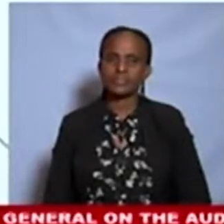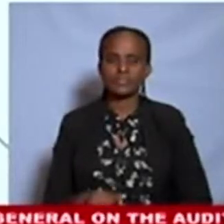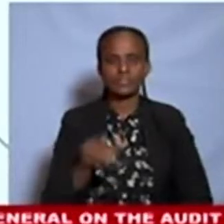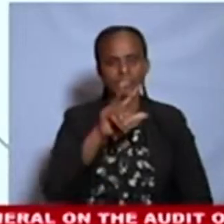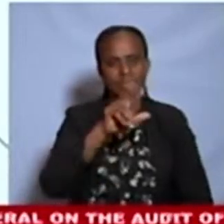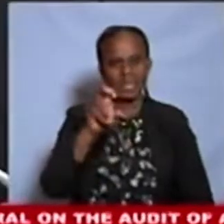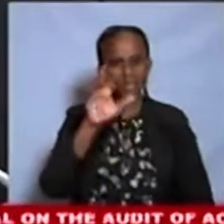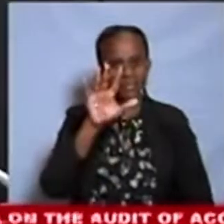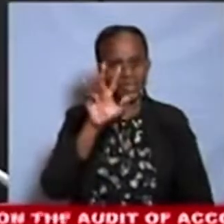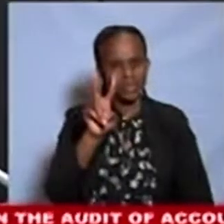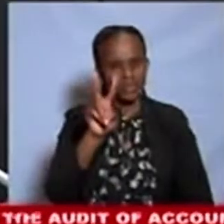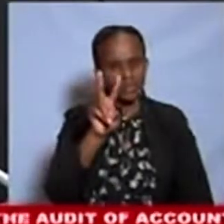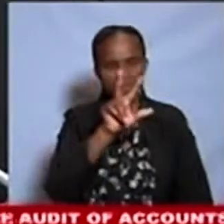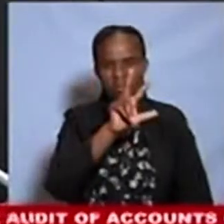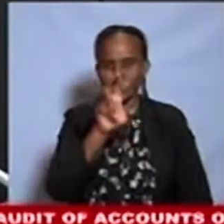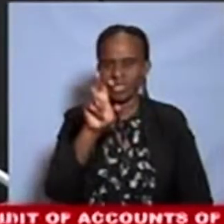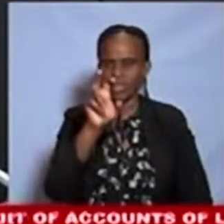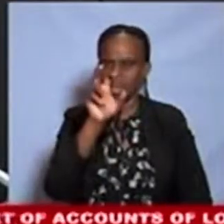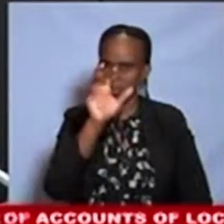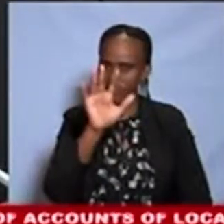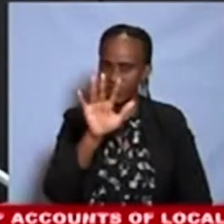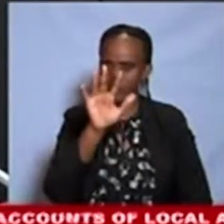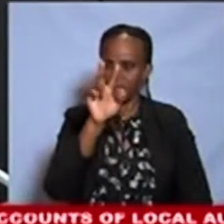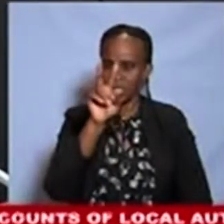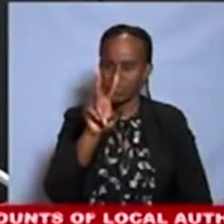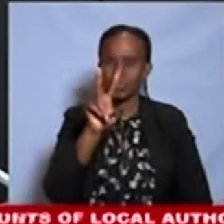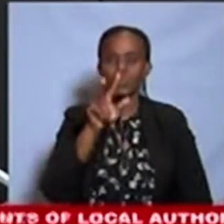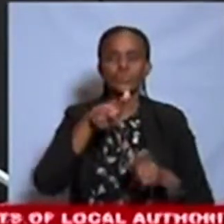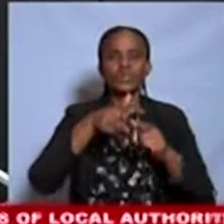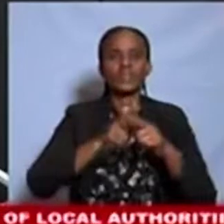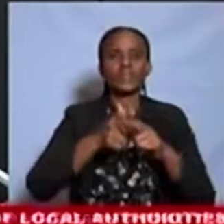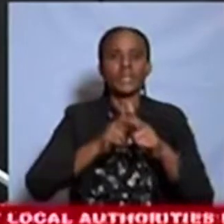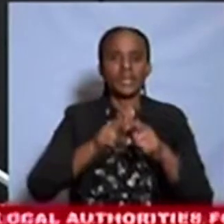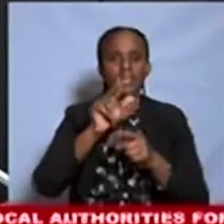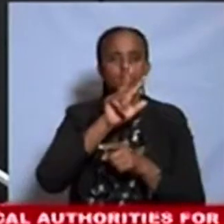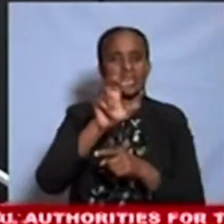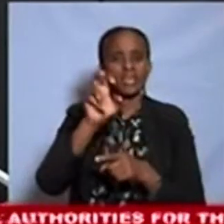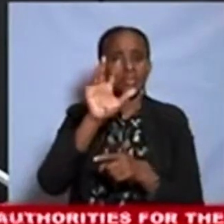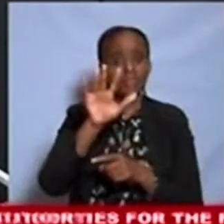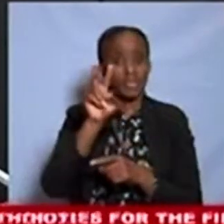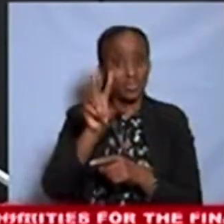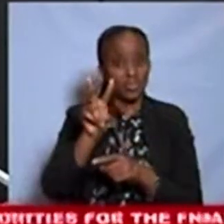352. It was 352. To repair? To repair, yes.